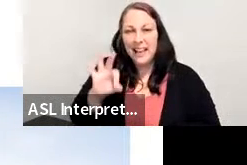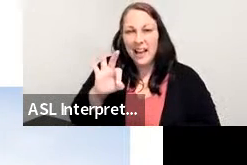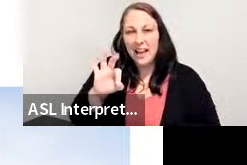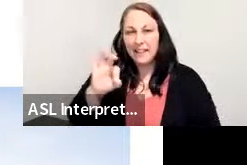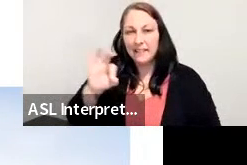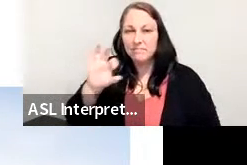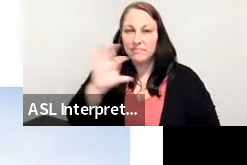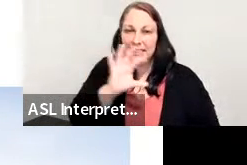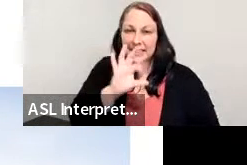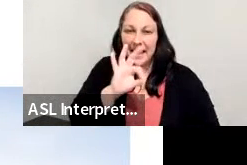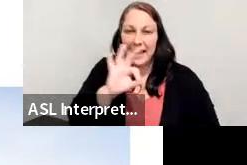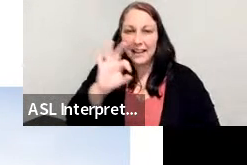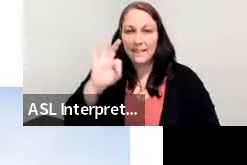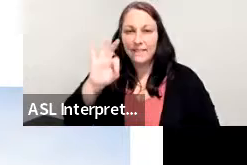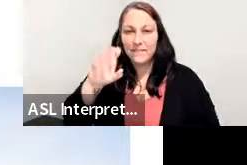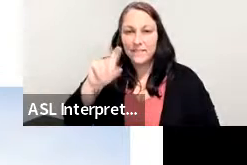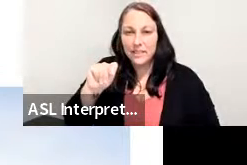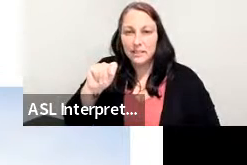Okay.